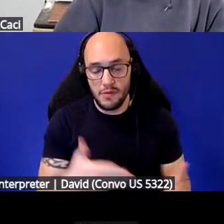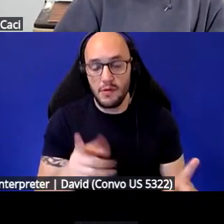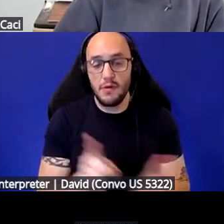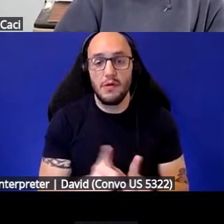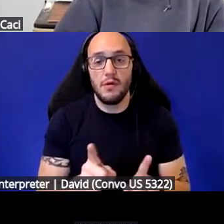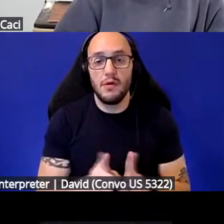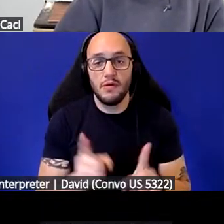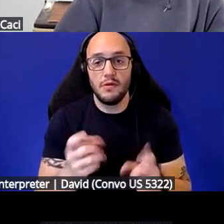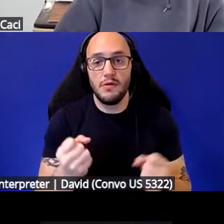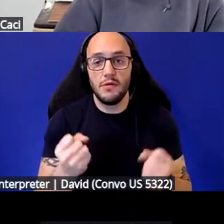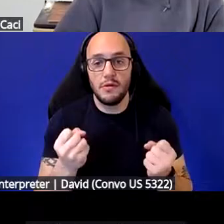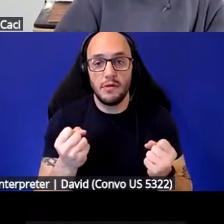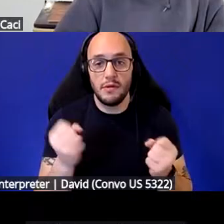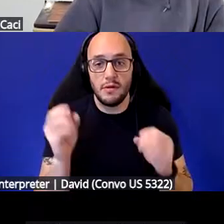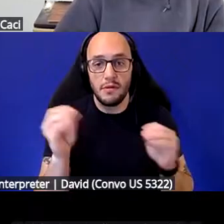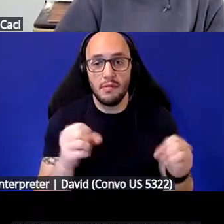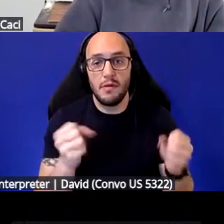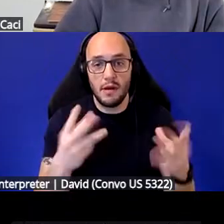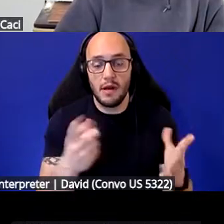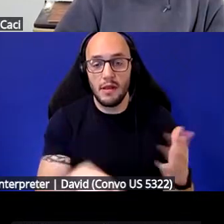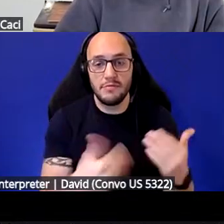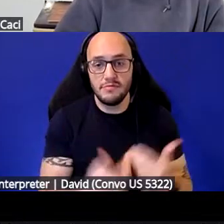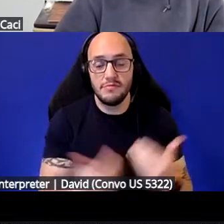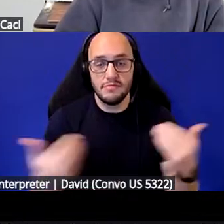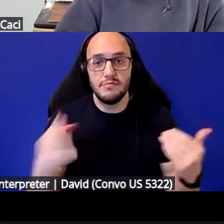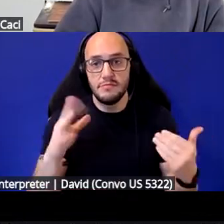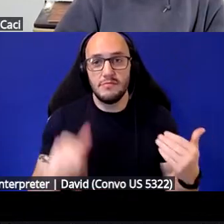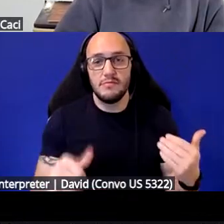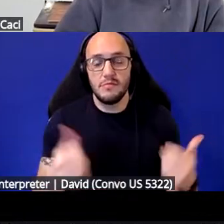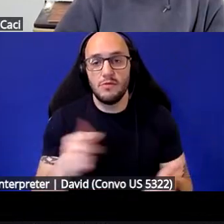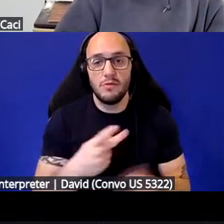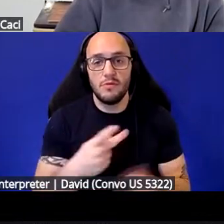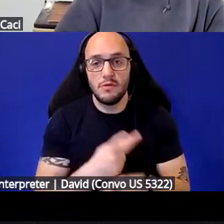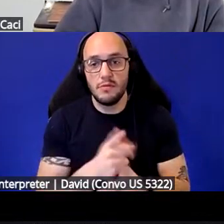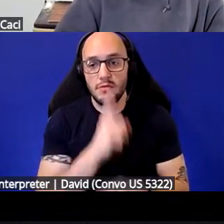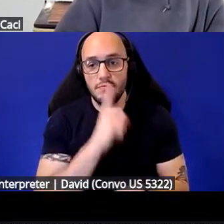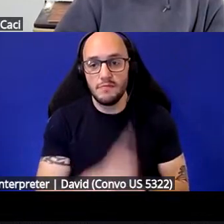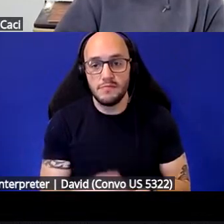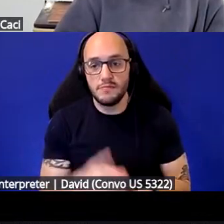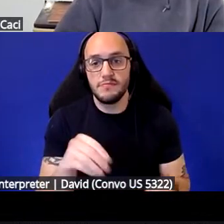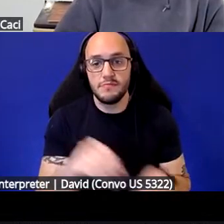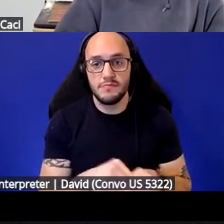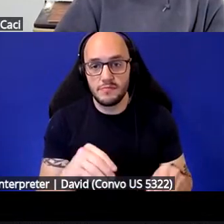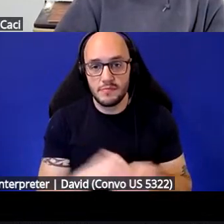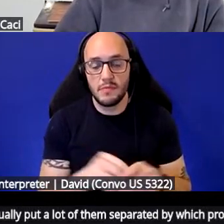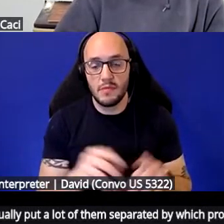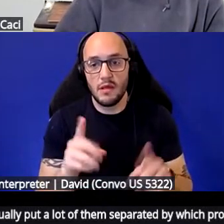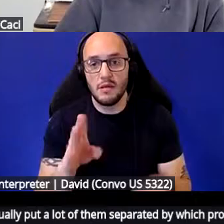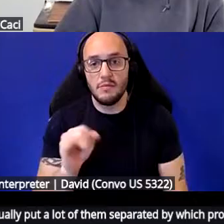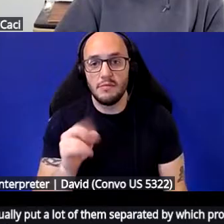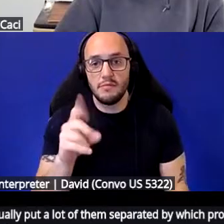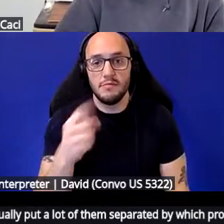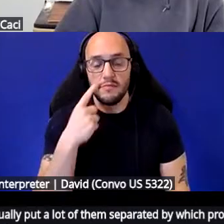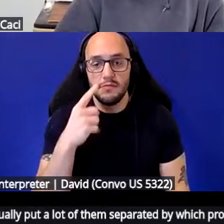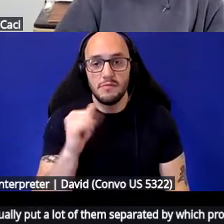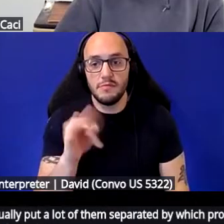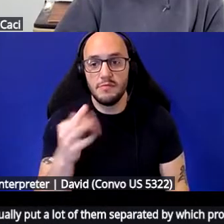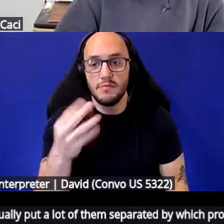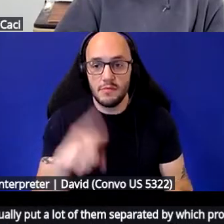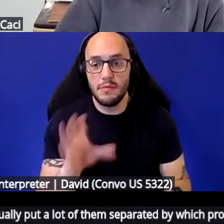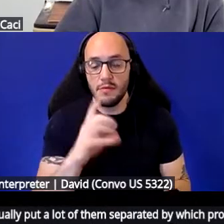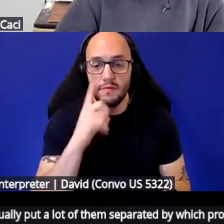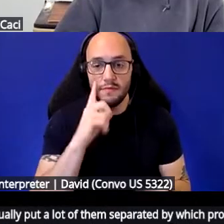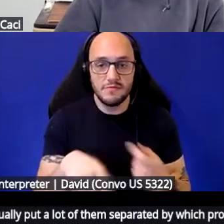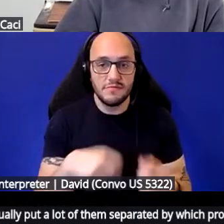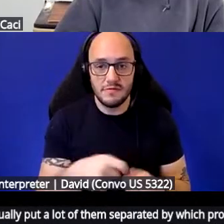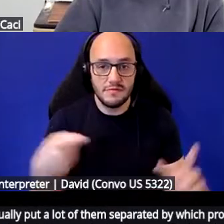put a lot of them separated by which product they are inside of boards for us in case you're looking specifically right in